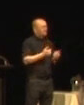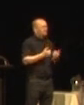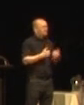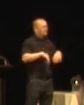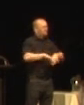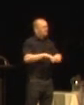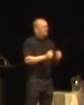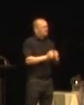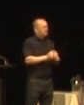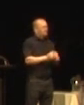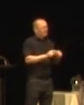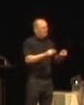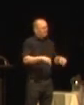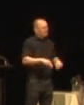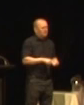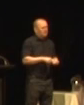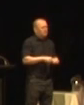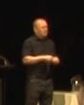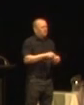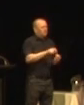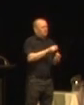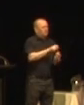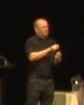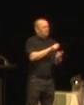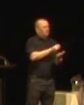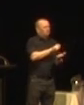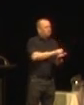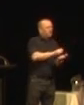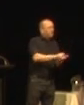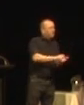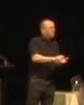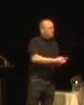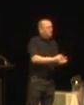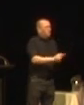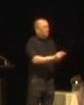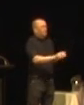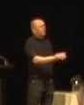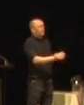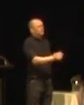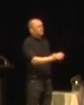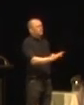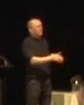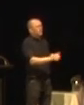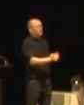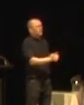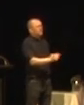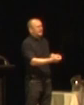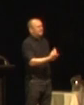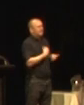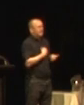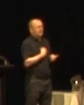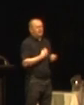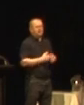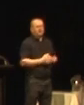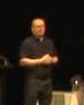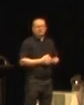write me a little note. Tell me the story. Send me a text message. I think what I was trying to do there really